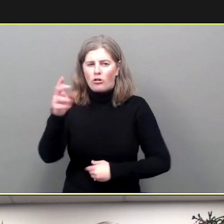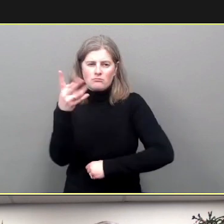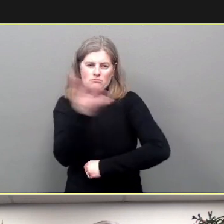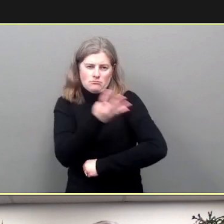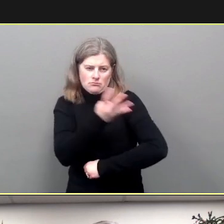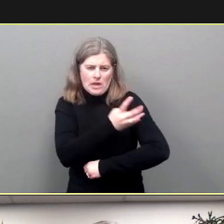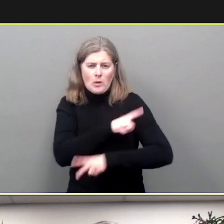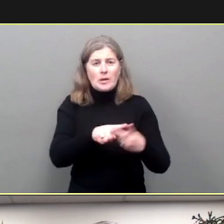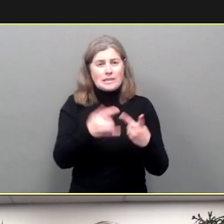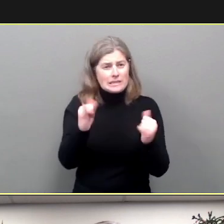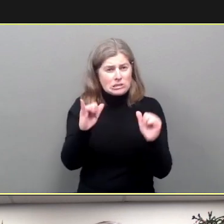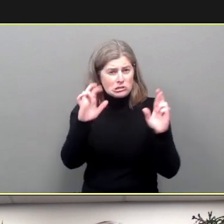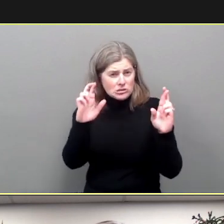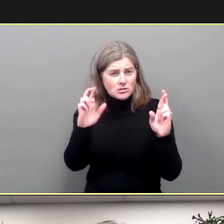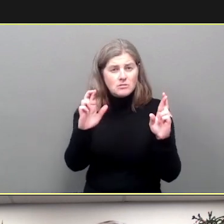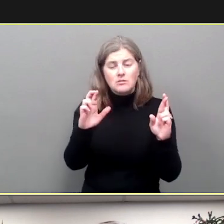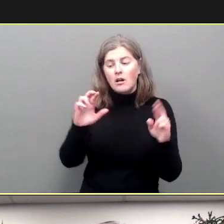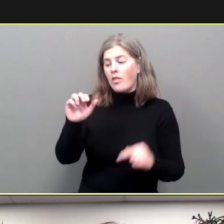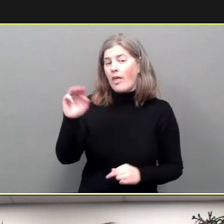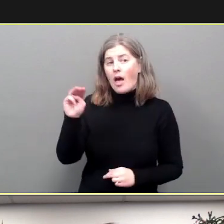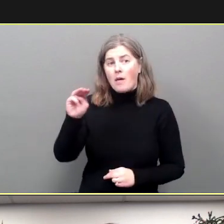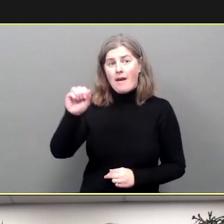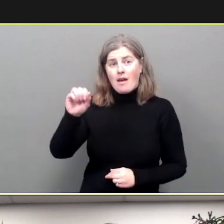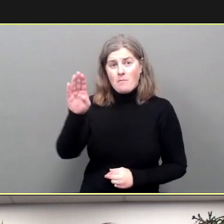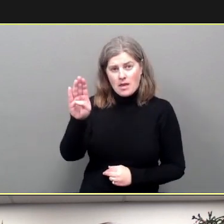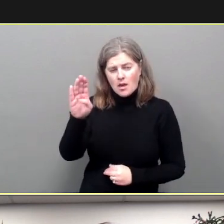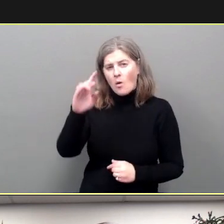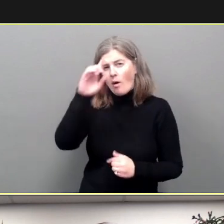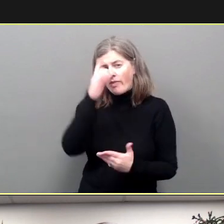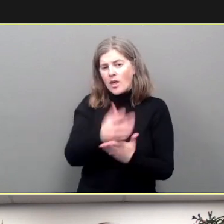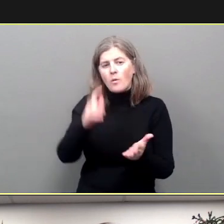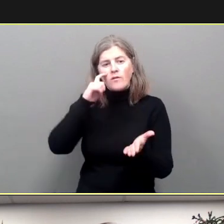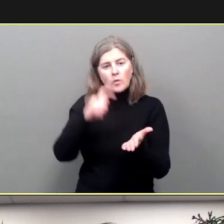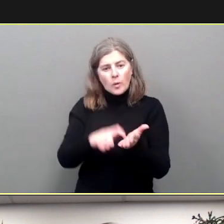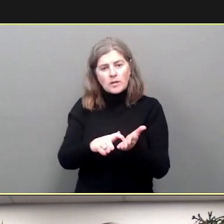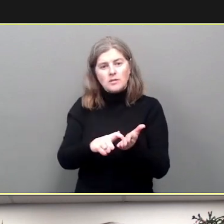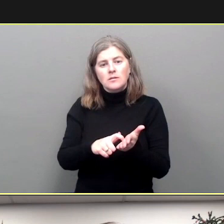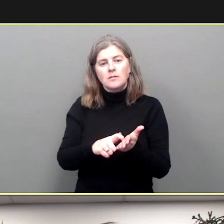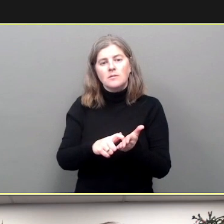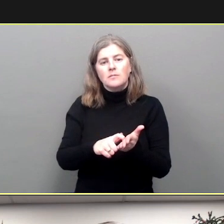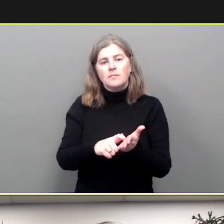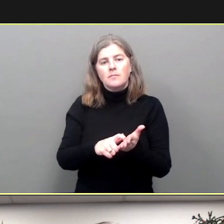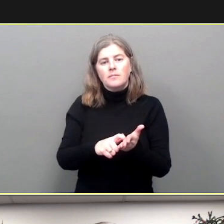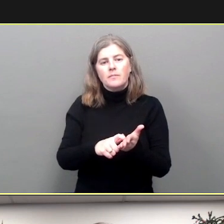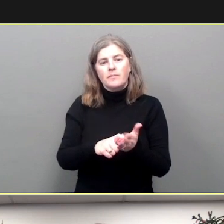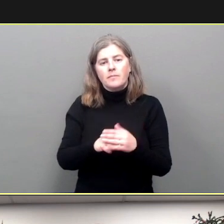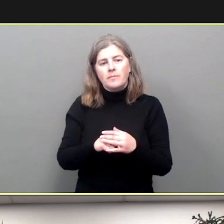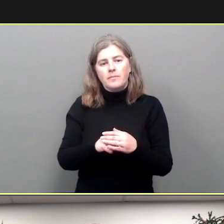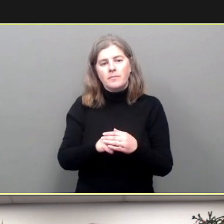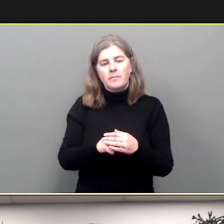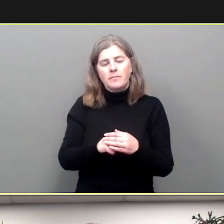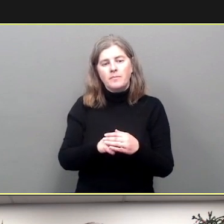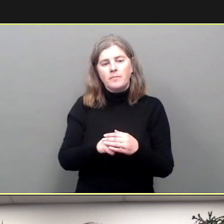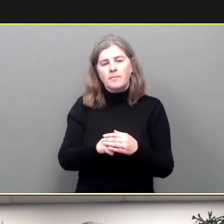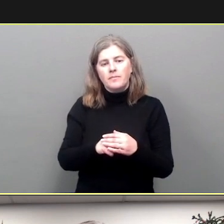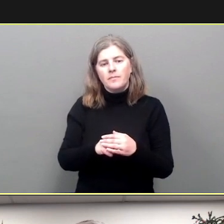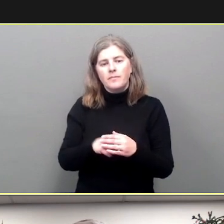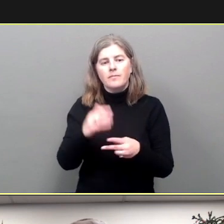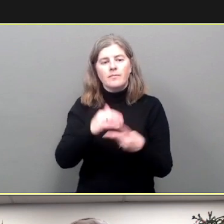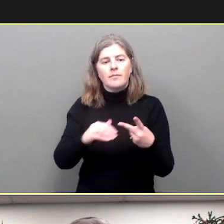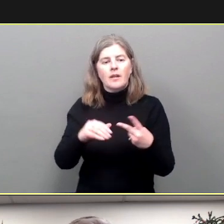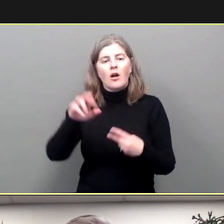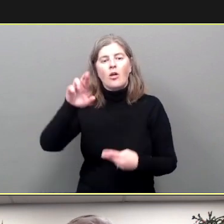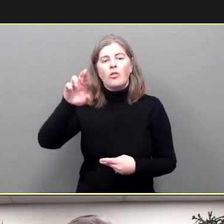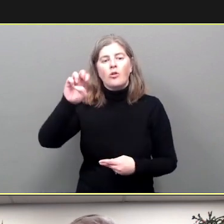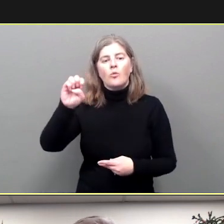the monoclonal antibodies. One thing to note is that the Regeneron supply